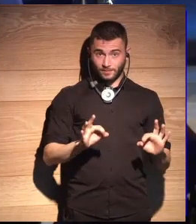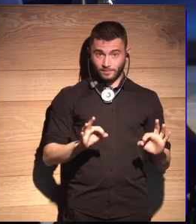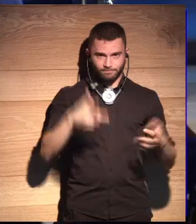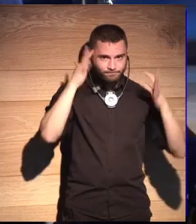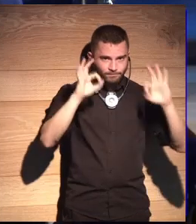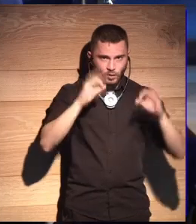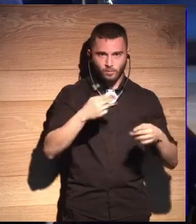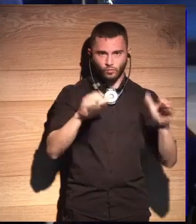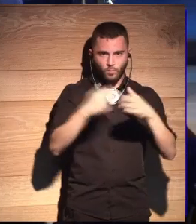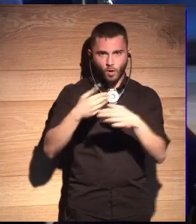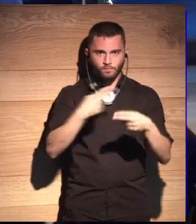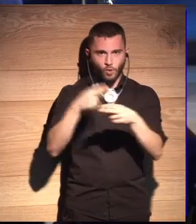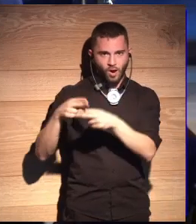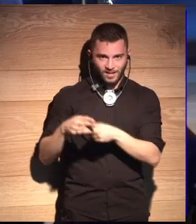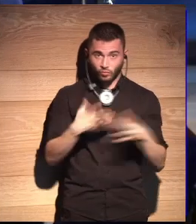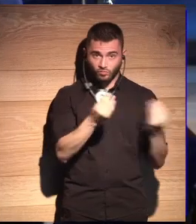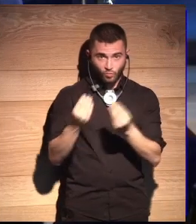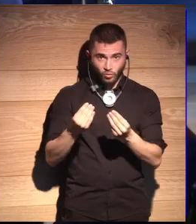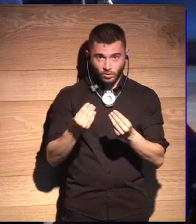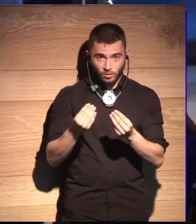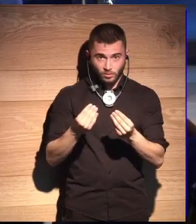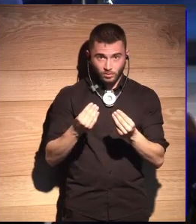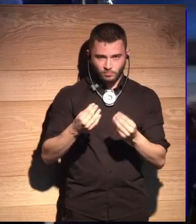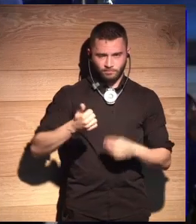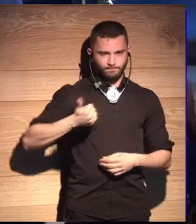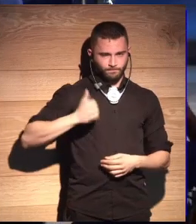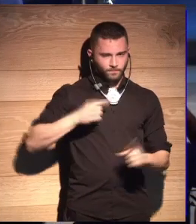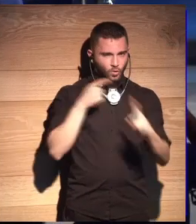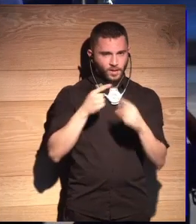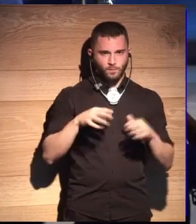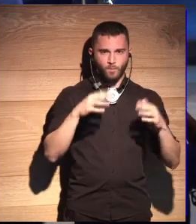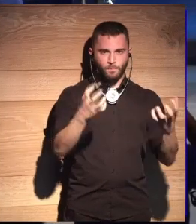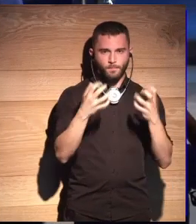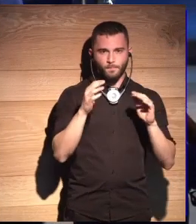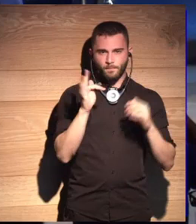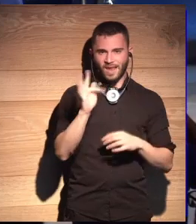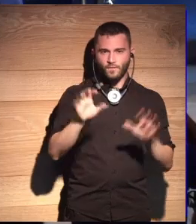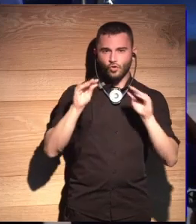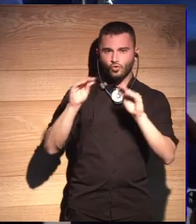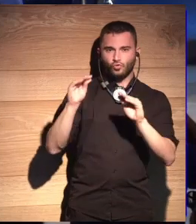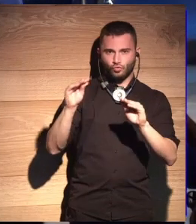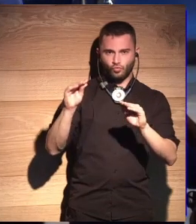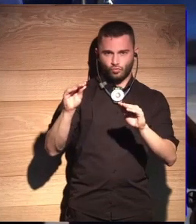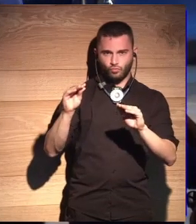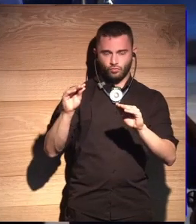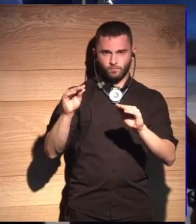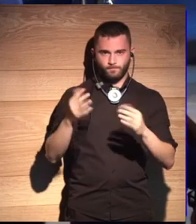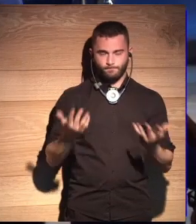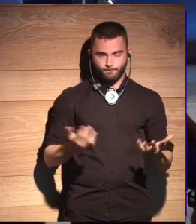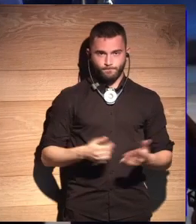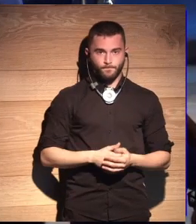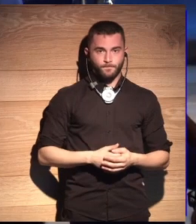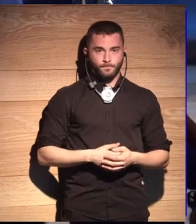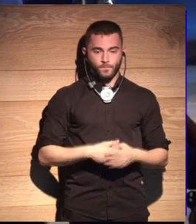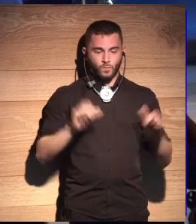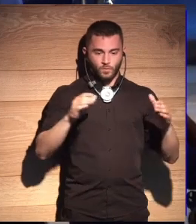behavior that many political parties and many people are using for their own benefit. And from there we could